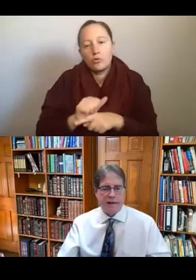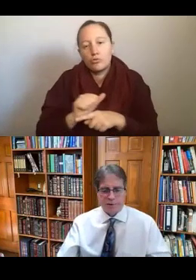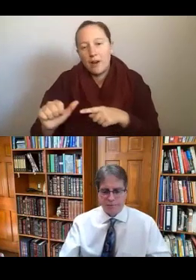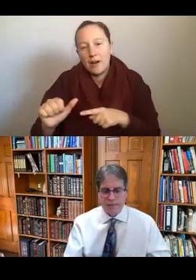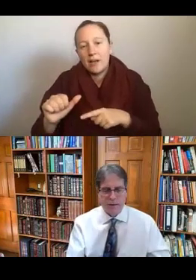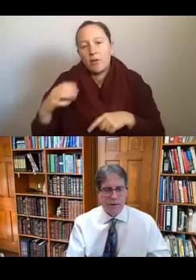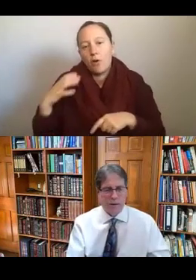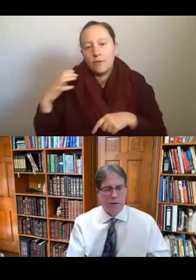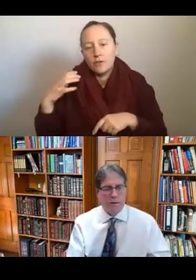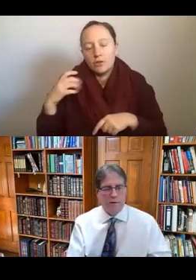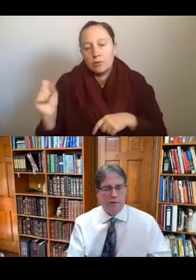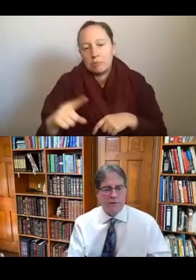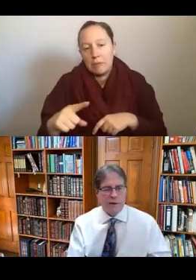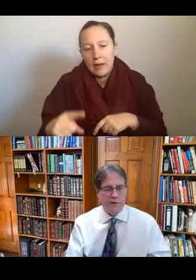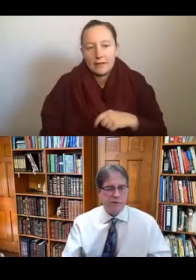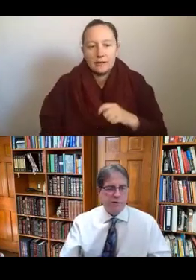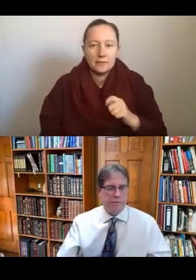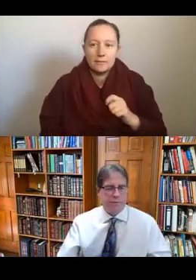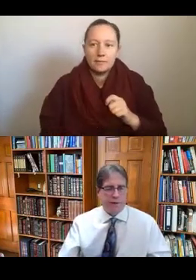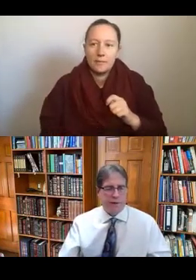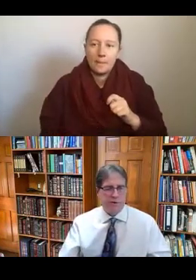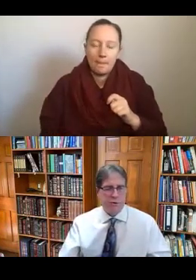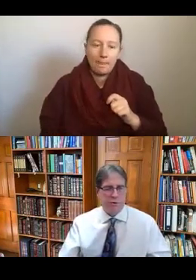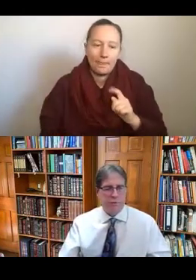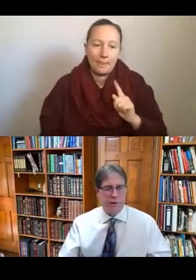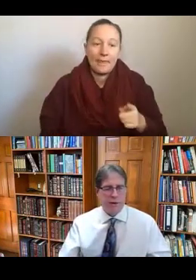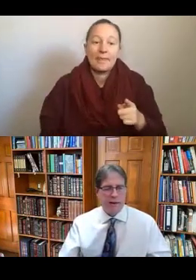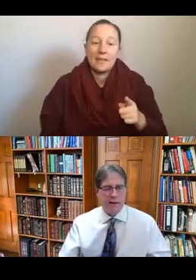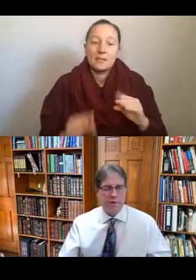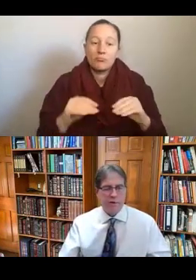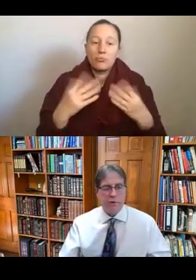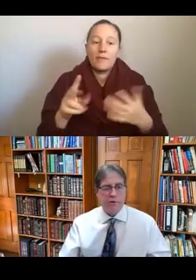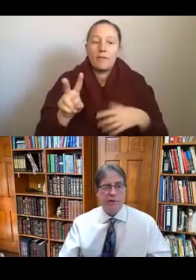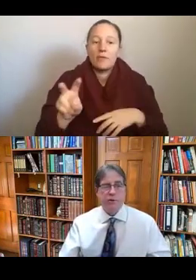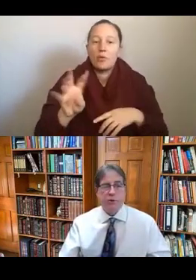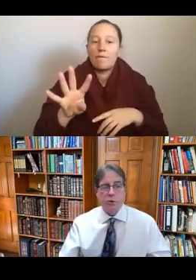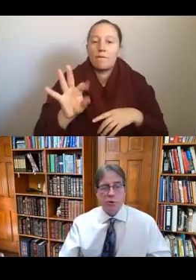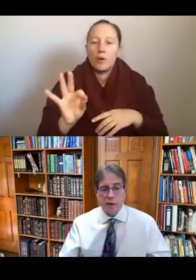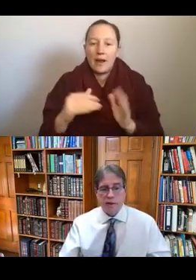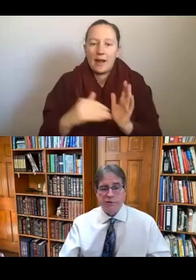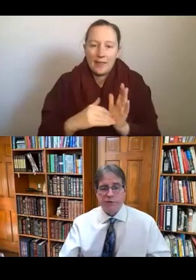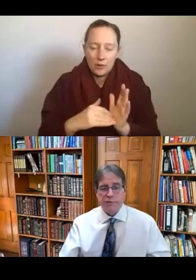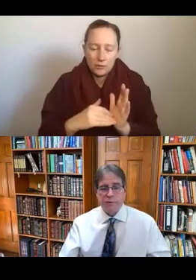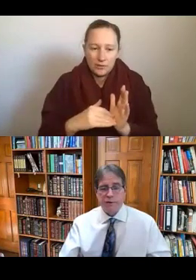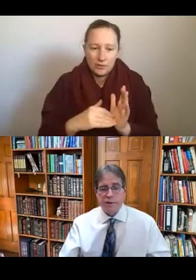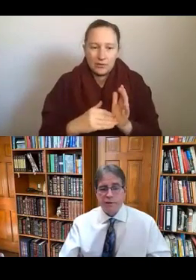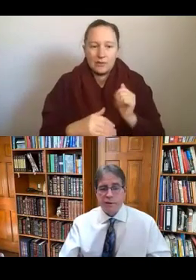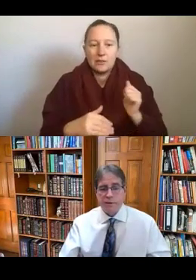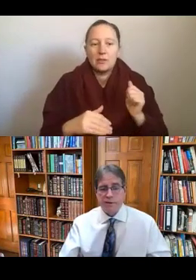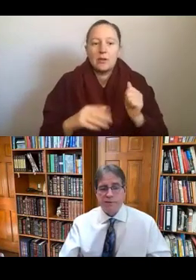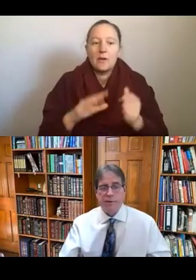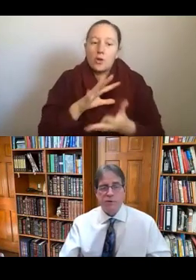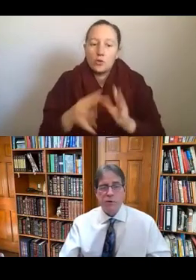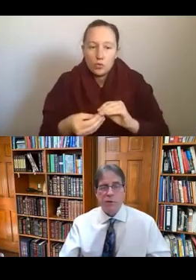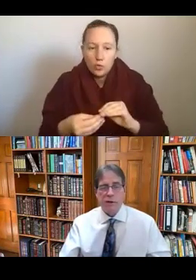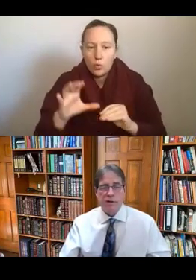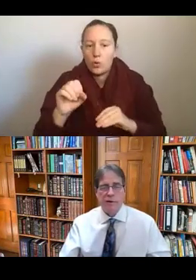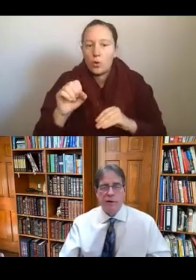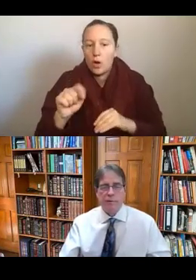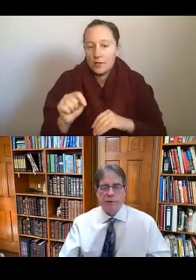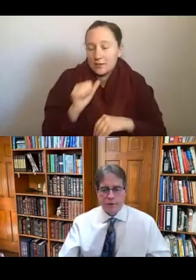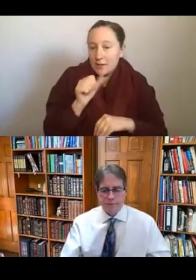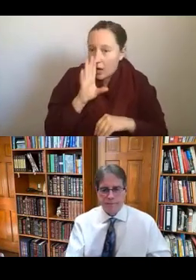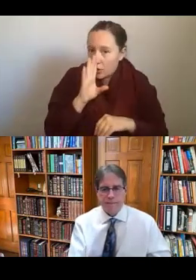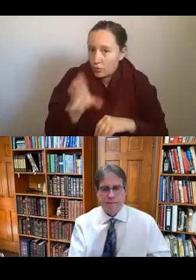and ask. This phase provides $249,000 in total costs. That's not direct costs, it's total